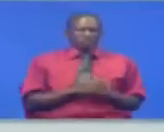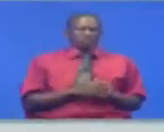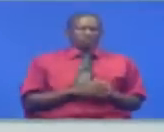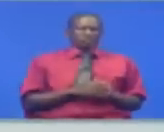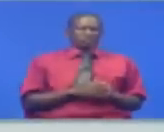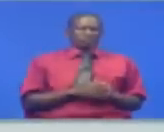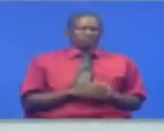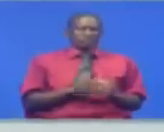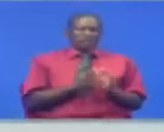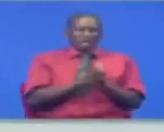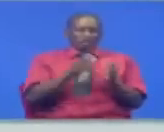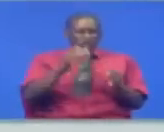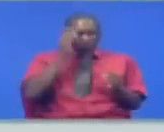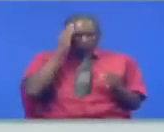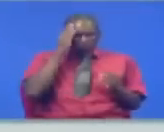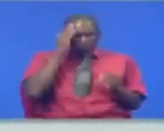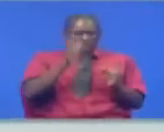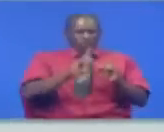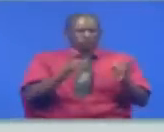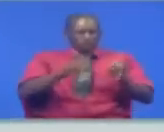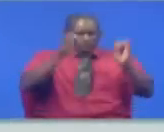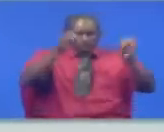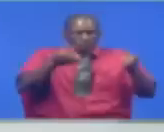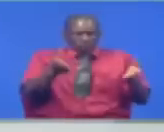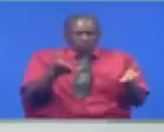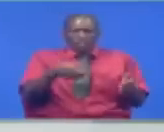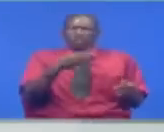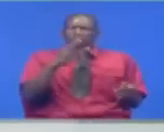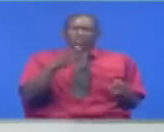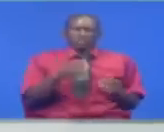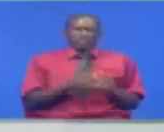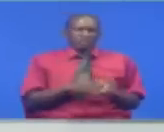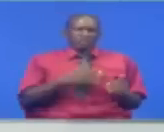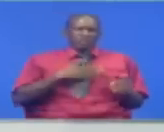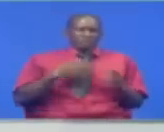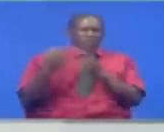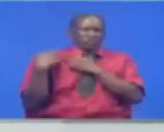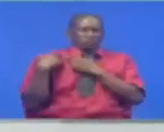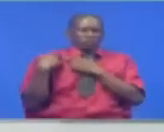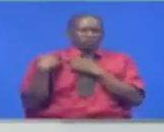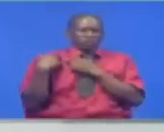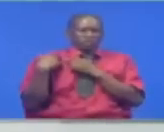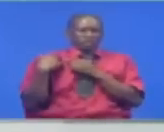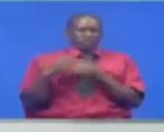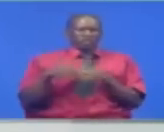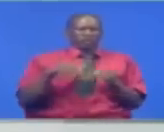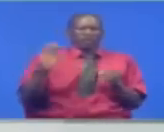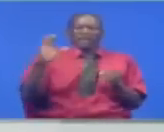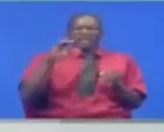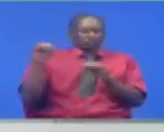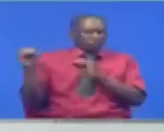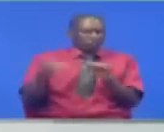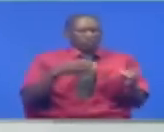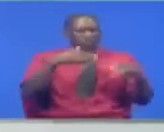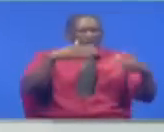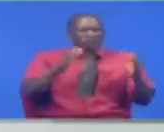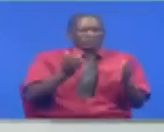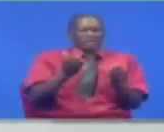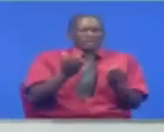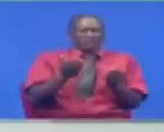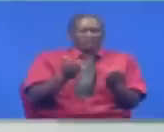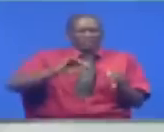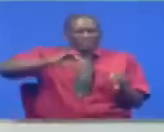And he will know he's not a newbie in these waters. My job is to cruise with clients outside the sea, inside the